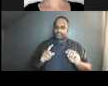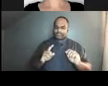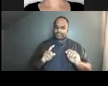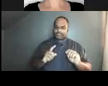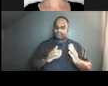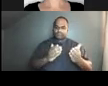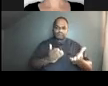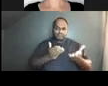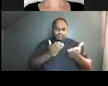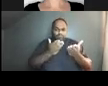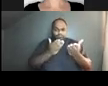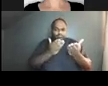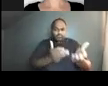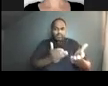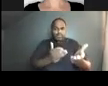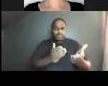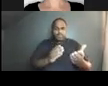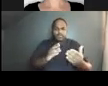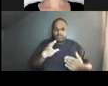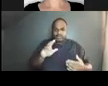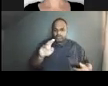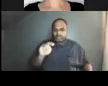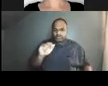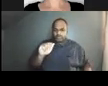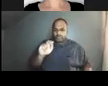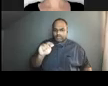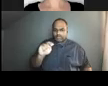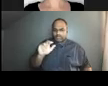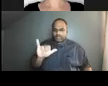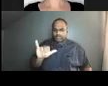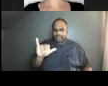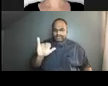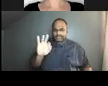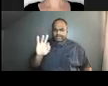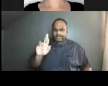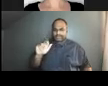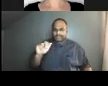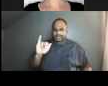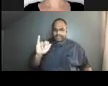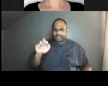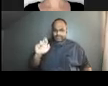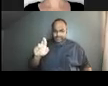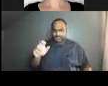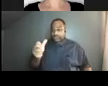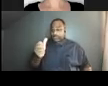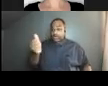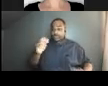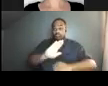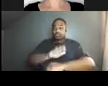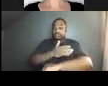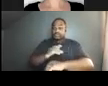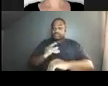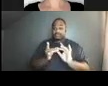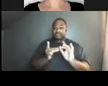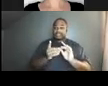of Nancy Fraser and other post-structuralist thinkers, we can say that let's not